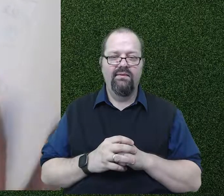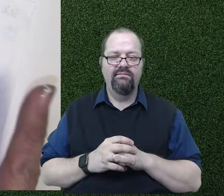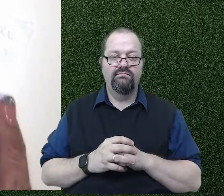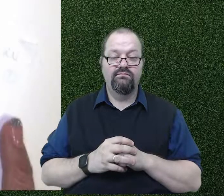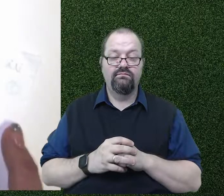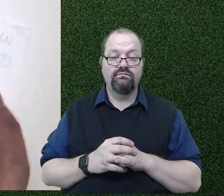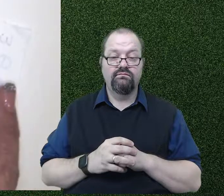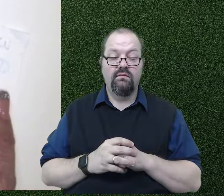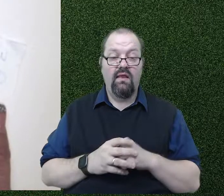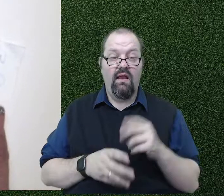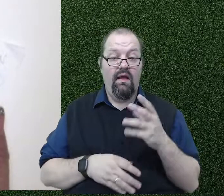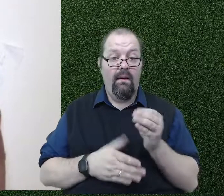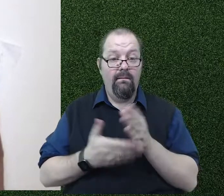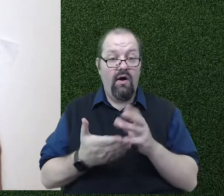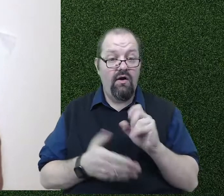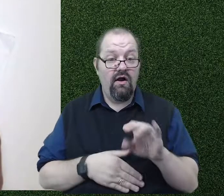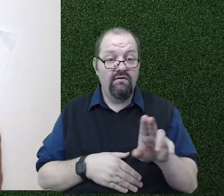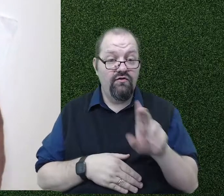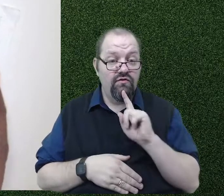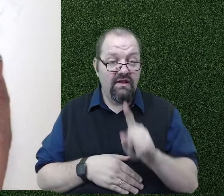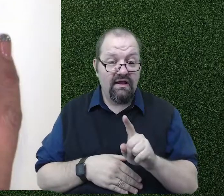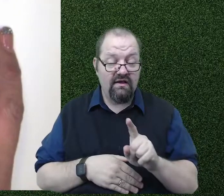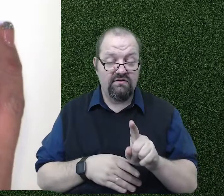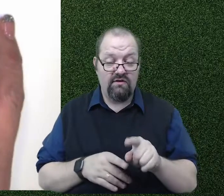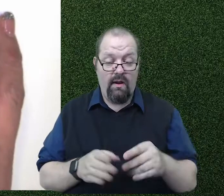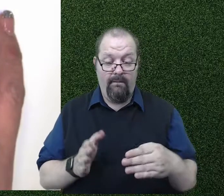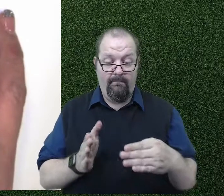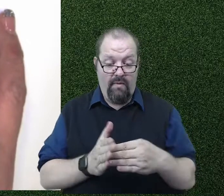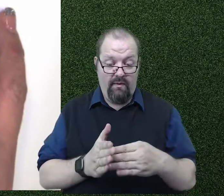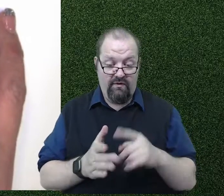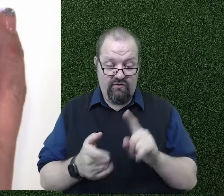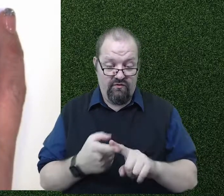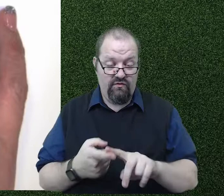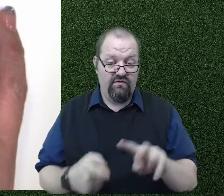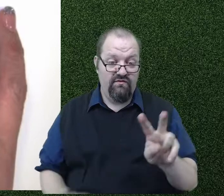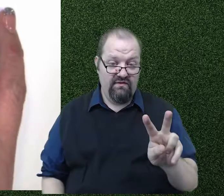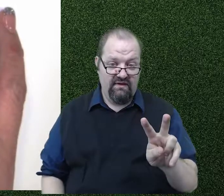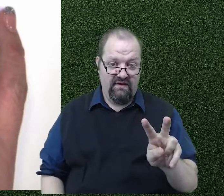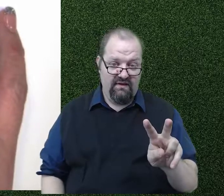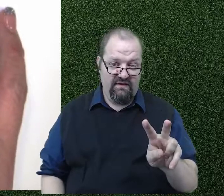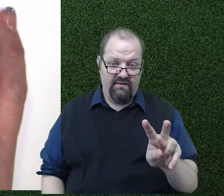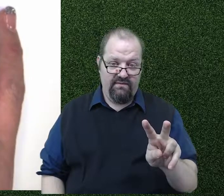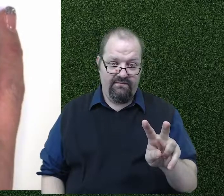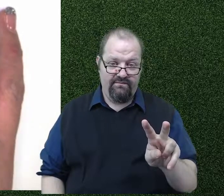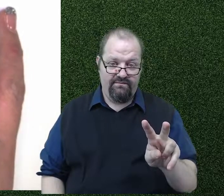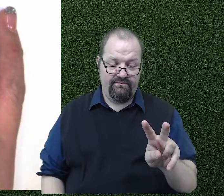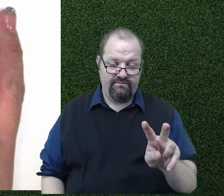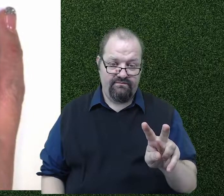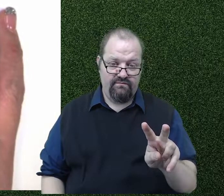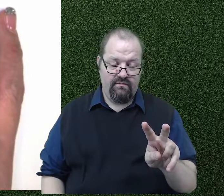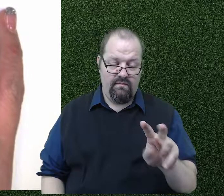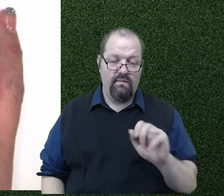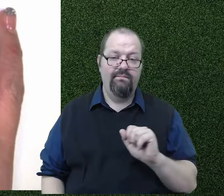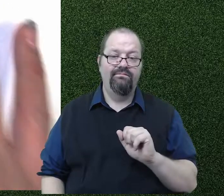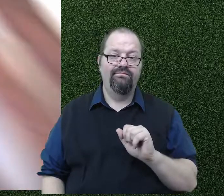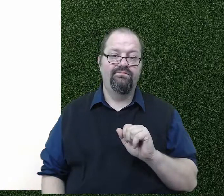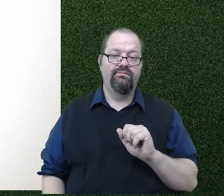And the part of u that is perpendicular to v, or perpendicular to that line, or normal to that